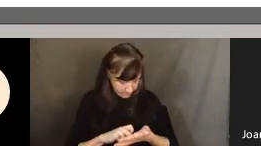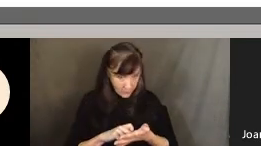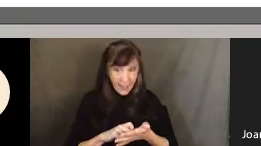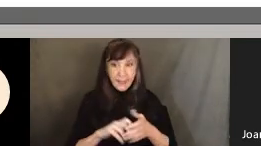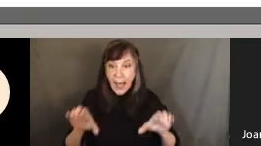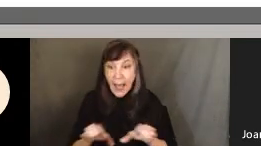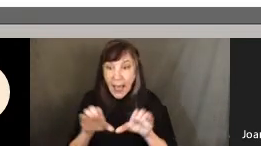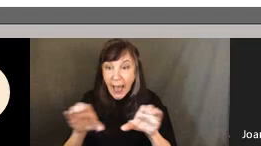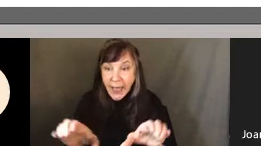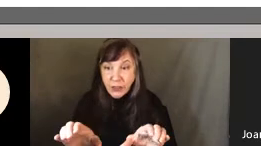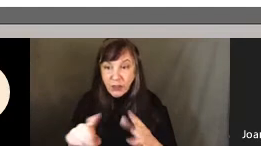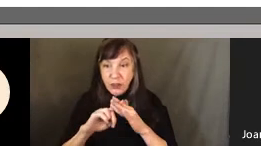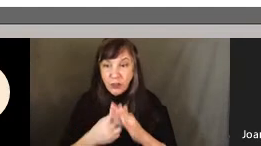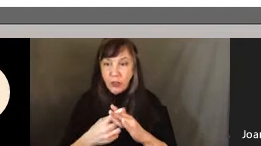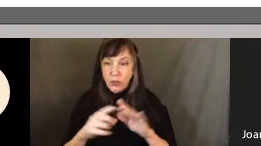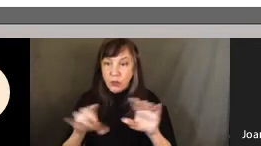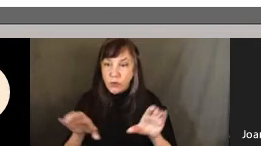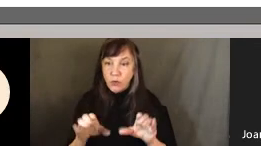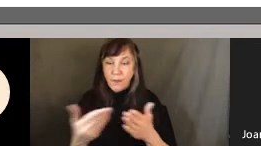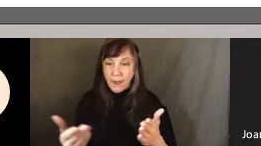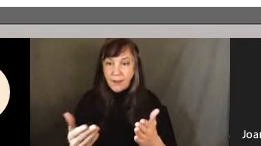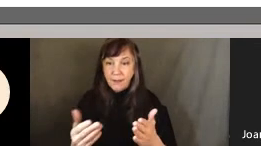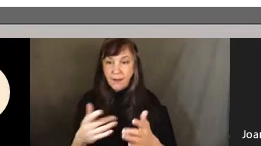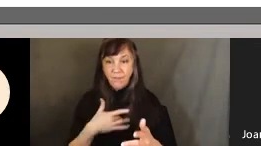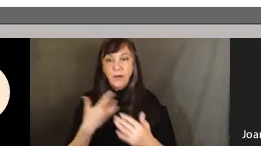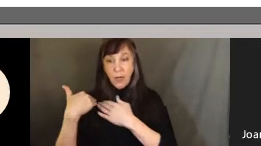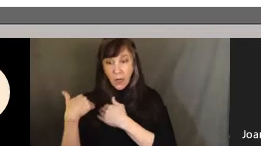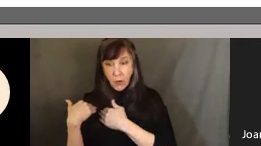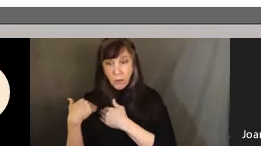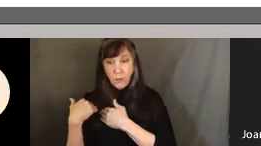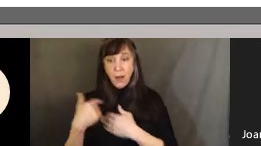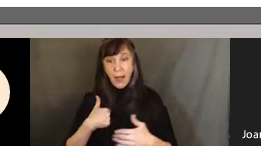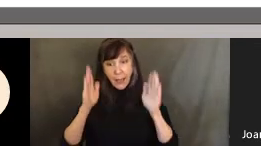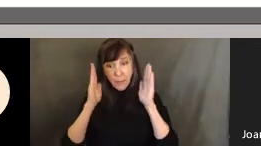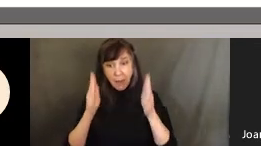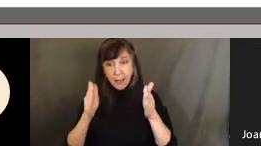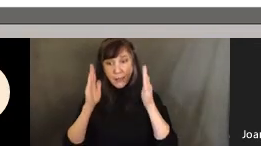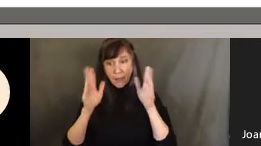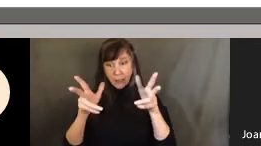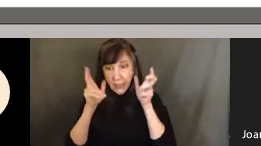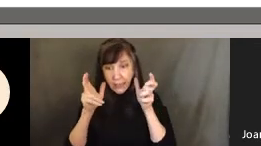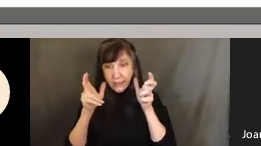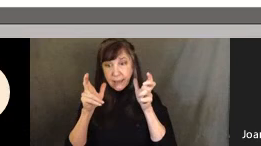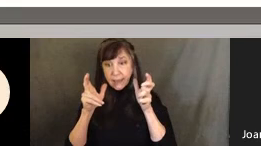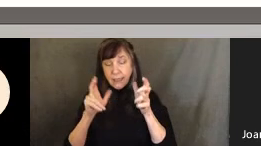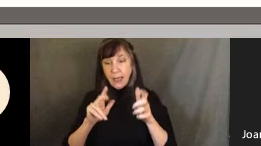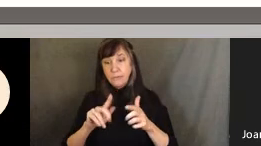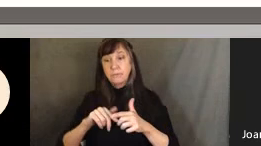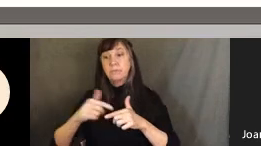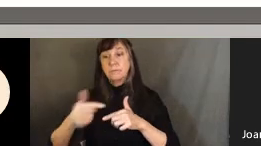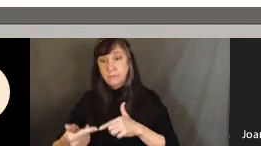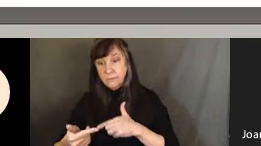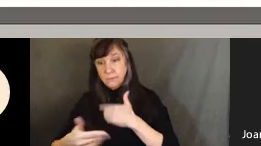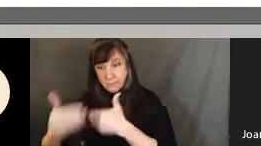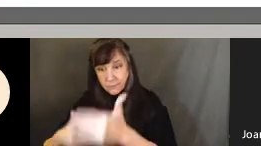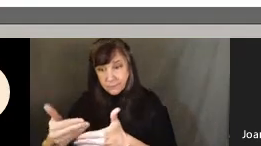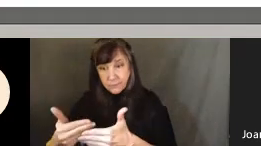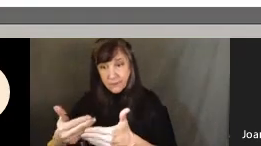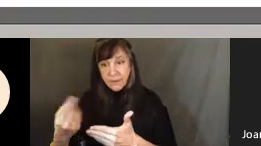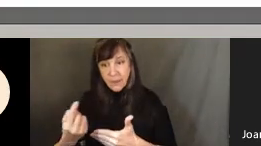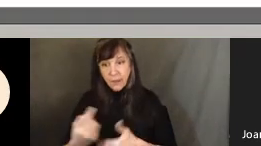that accountability and listening that translated into real action and real meaningful steps.